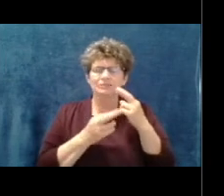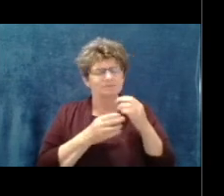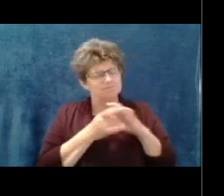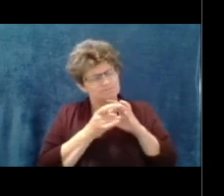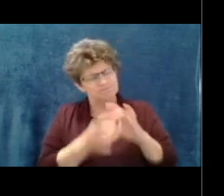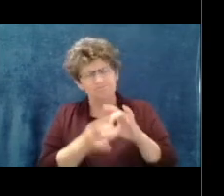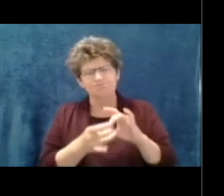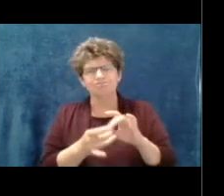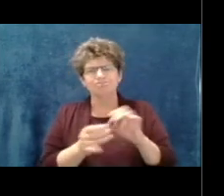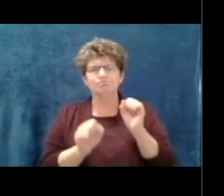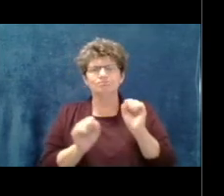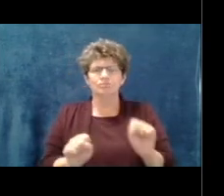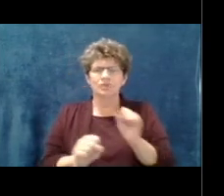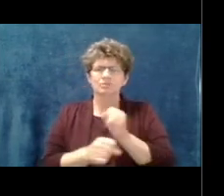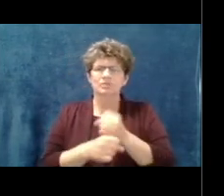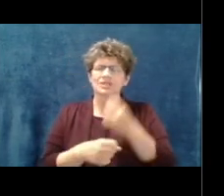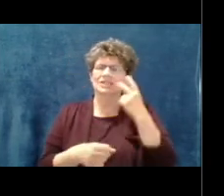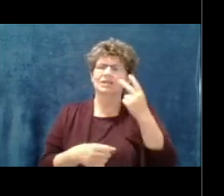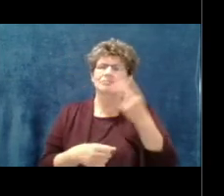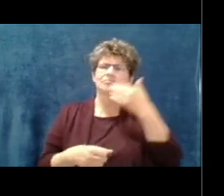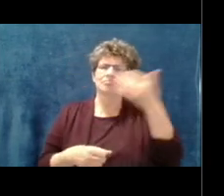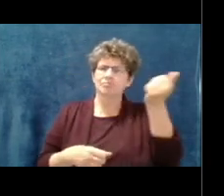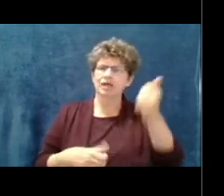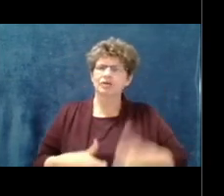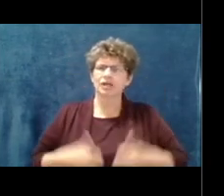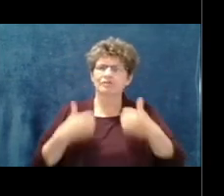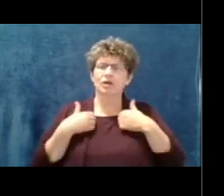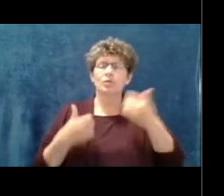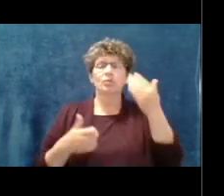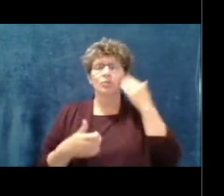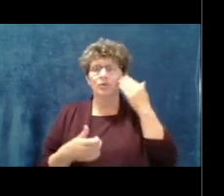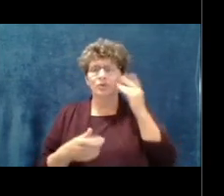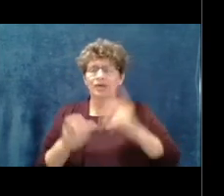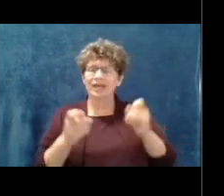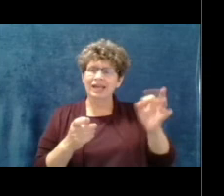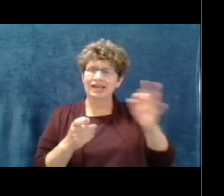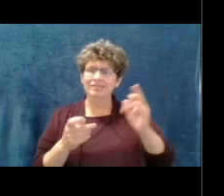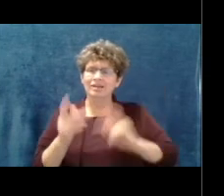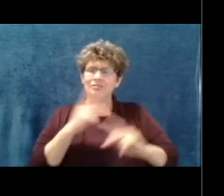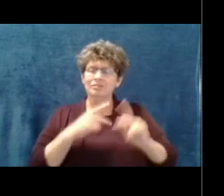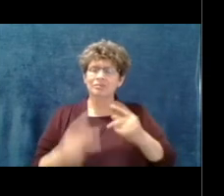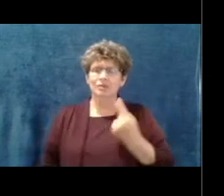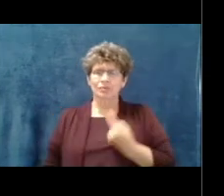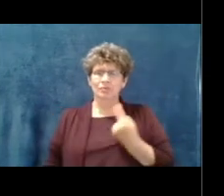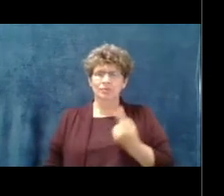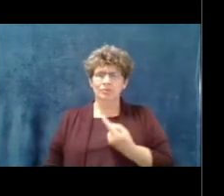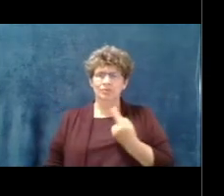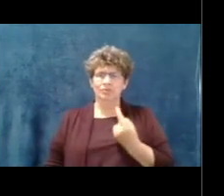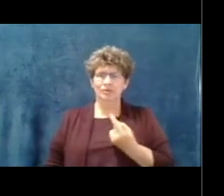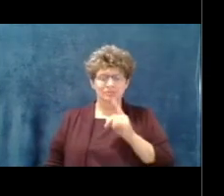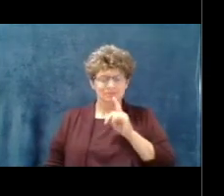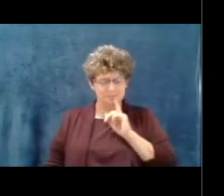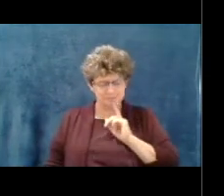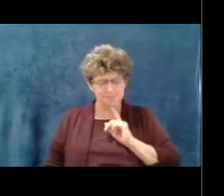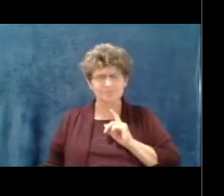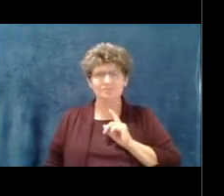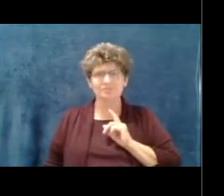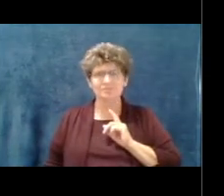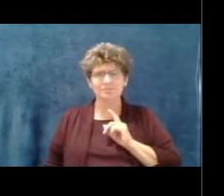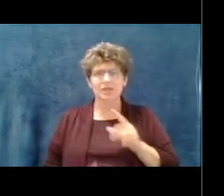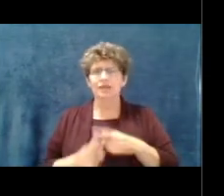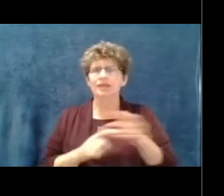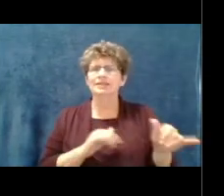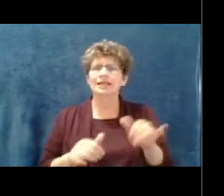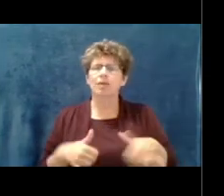like smoking, it's like obesity. And again, as a psychiatrist, I can tell you that sometimes when I do my job in adults,